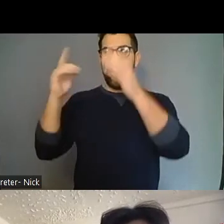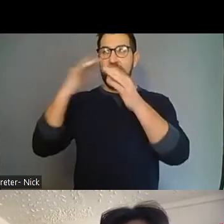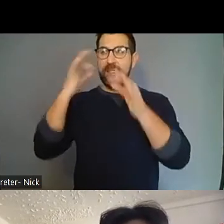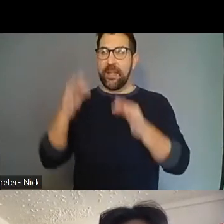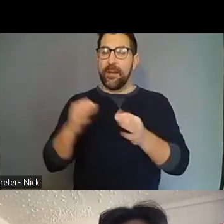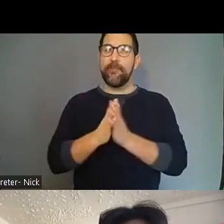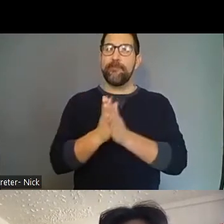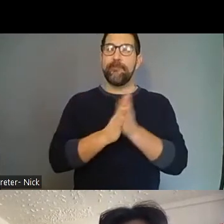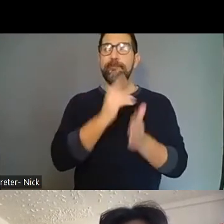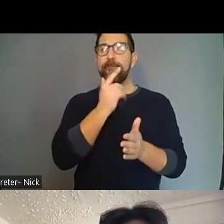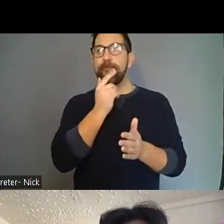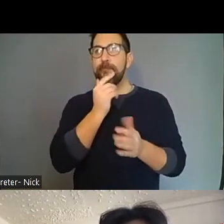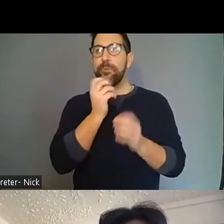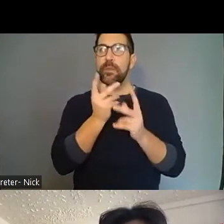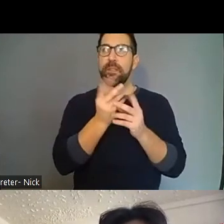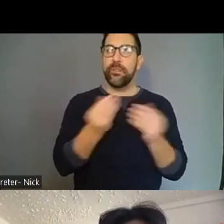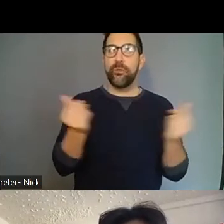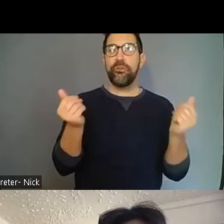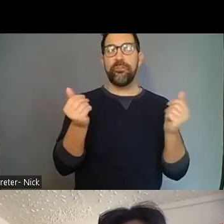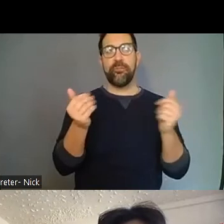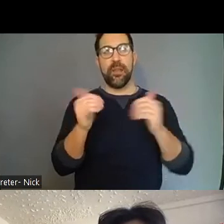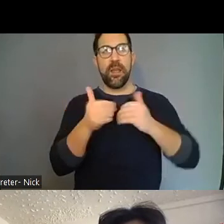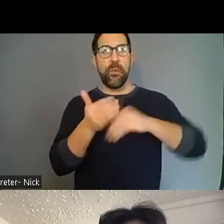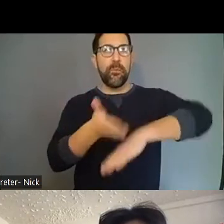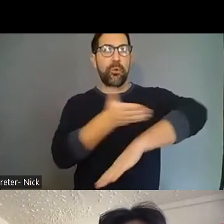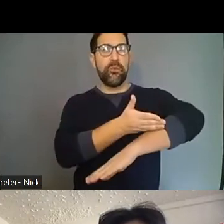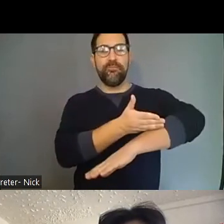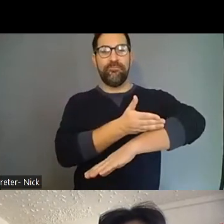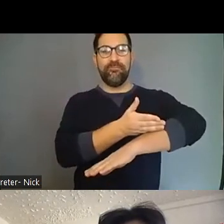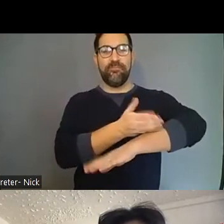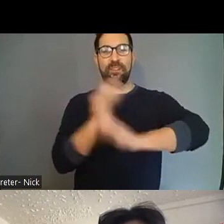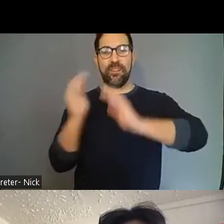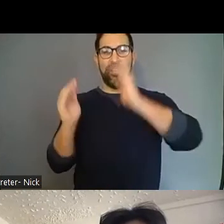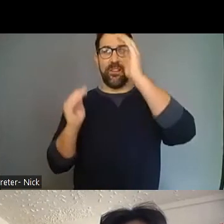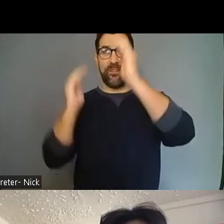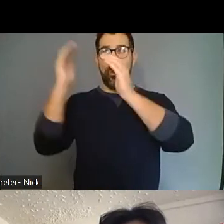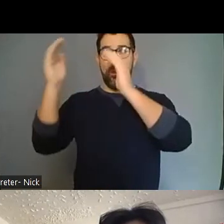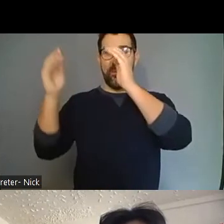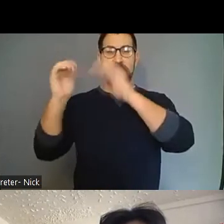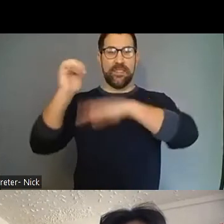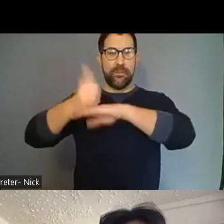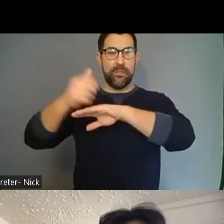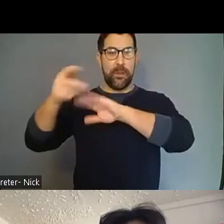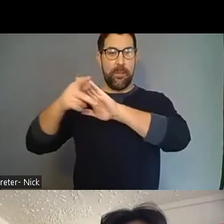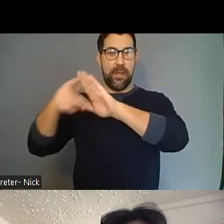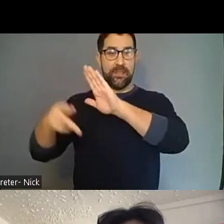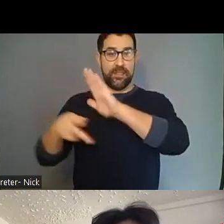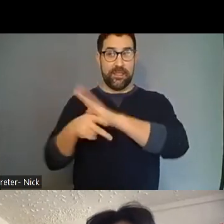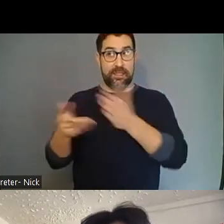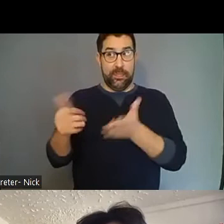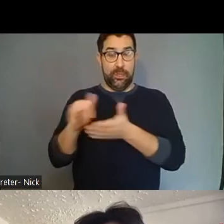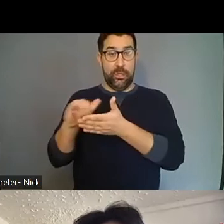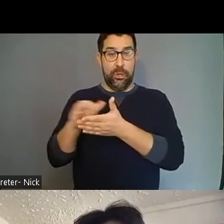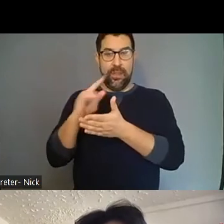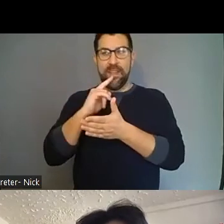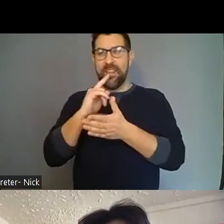is improving upon the current situation, often the policies, at least in New York City, are just